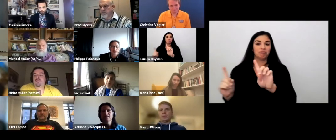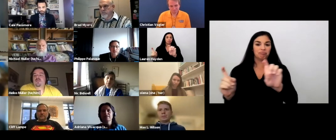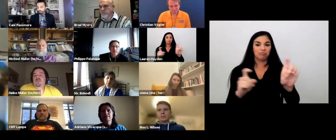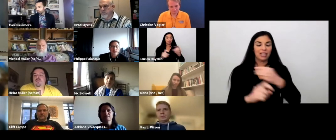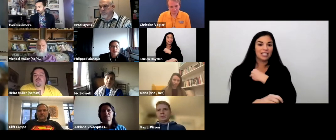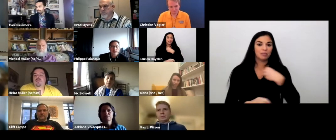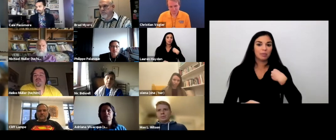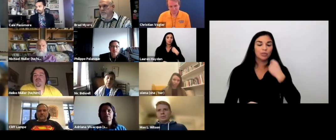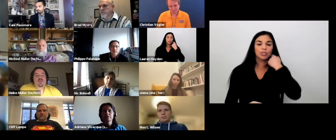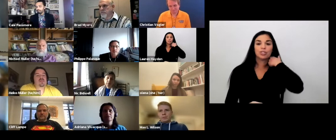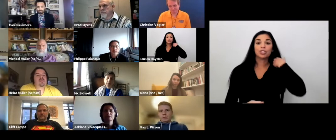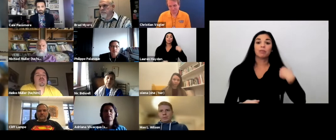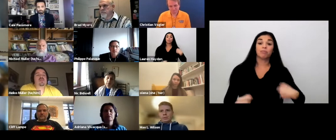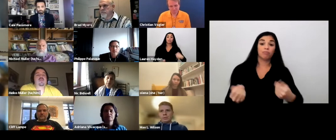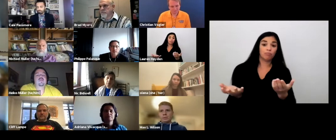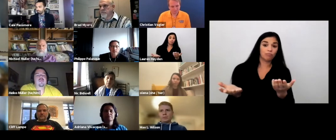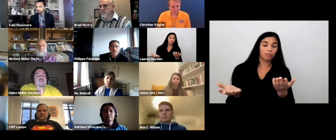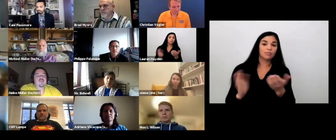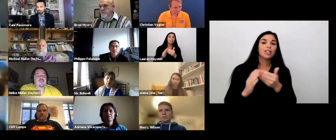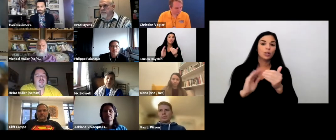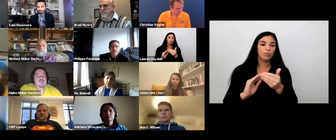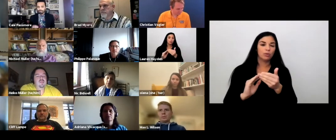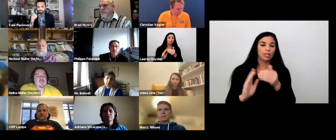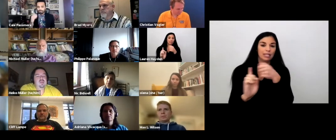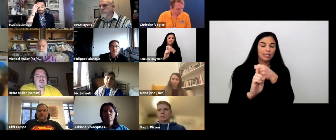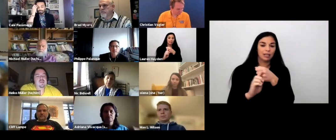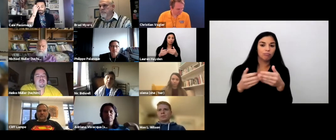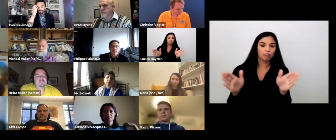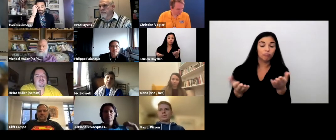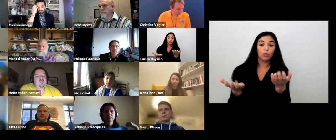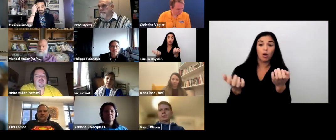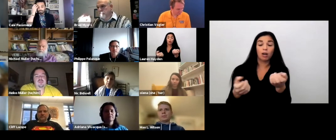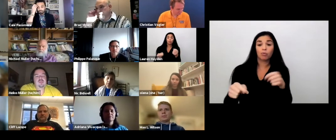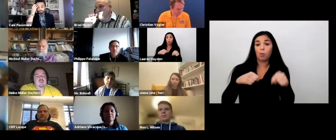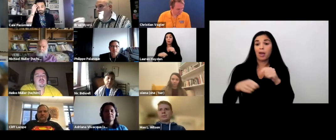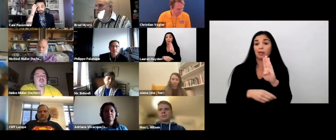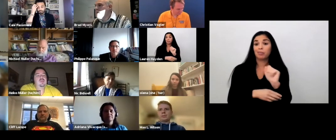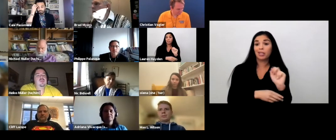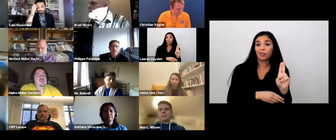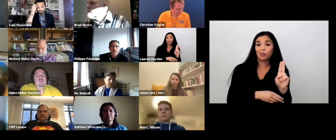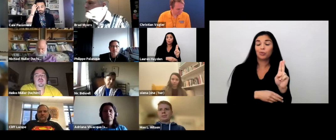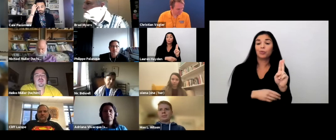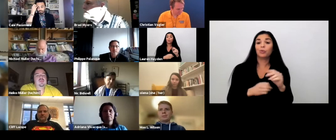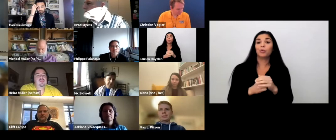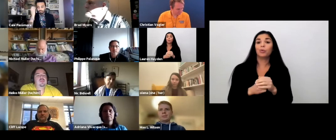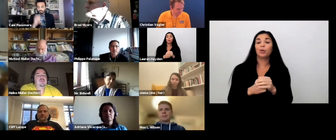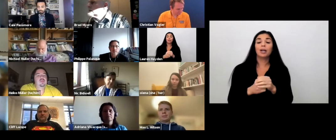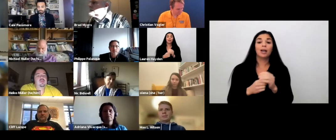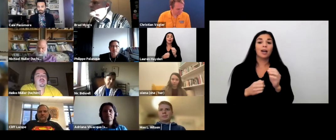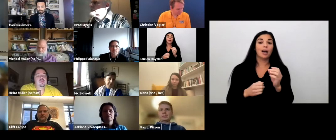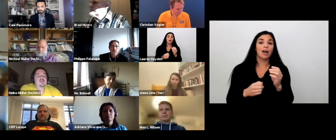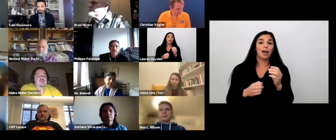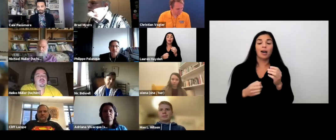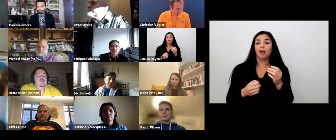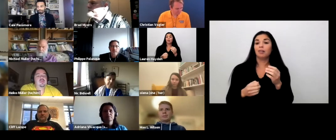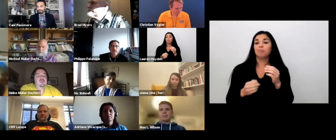of whether the community wanted to go back to business as usual. So that's BBU, alternate physical and